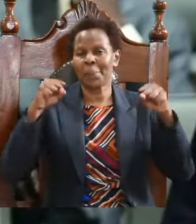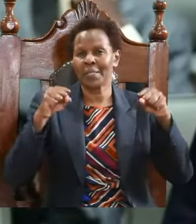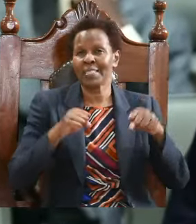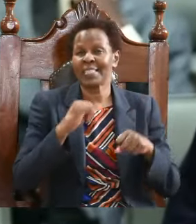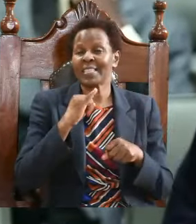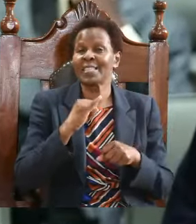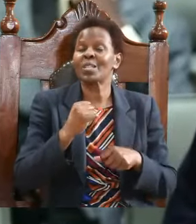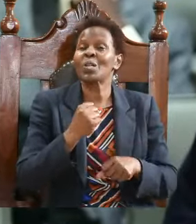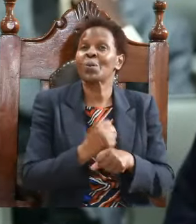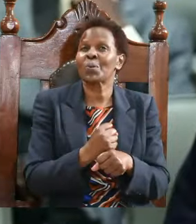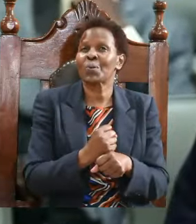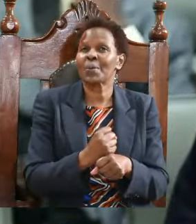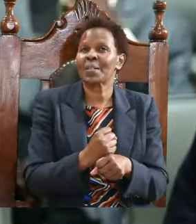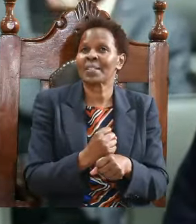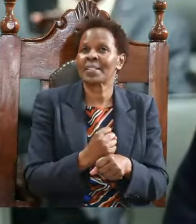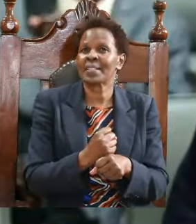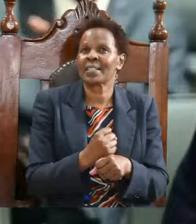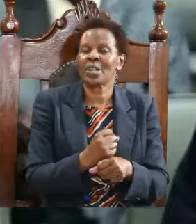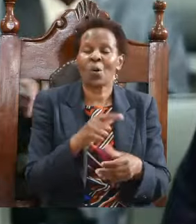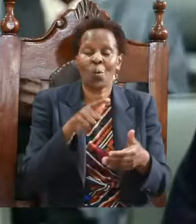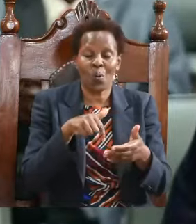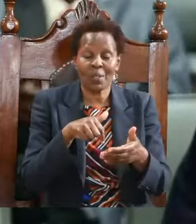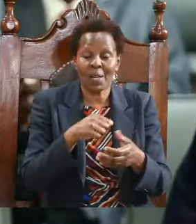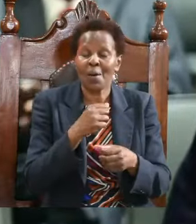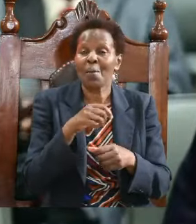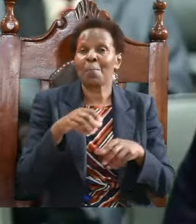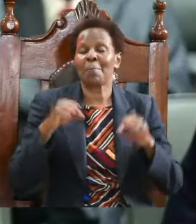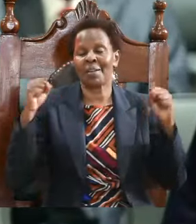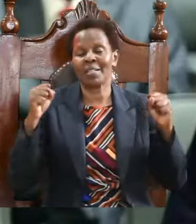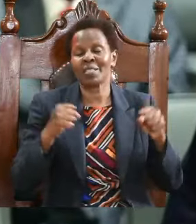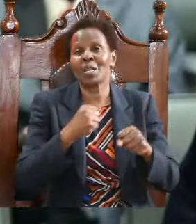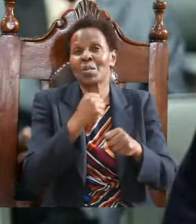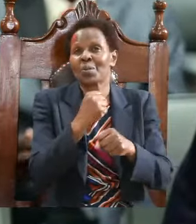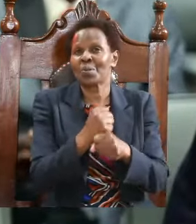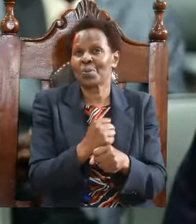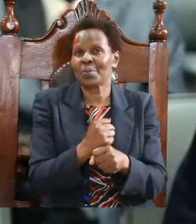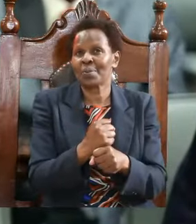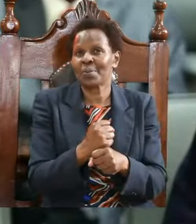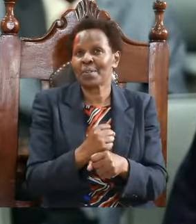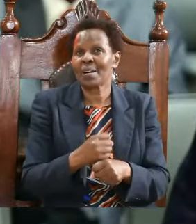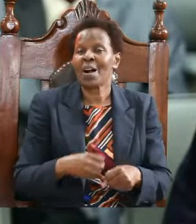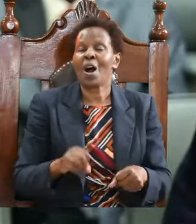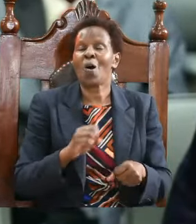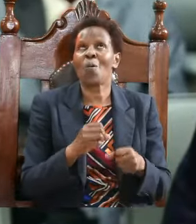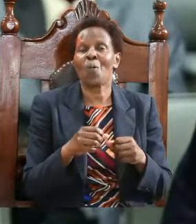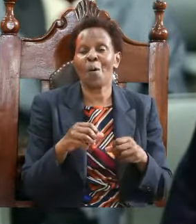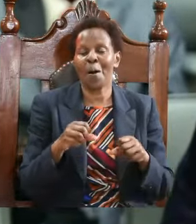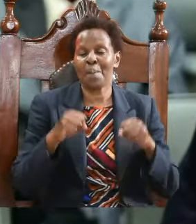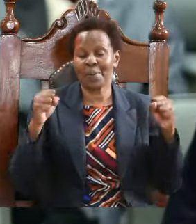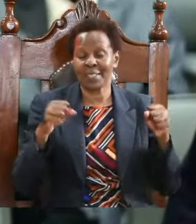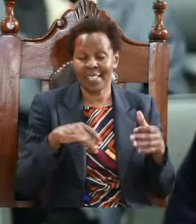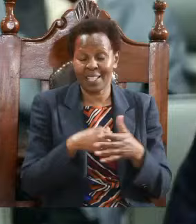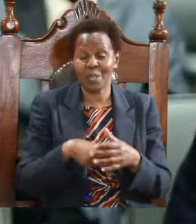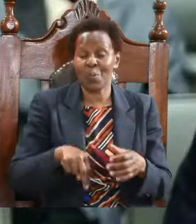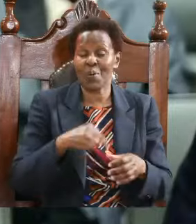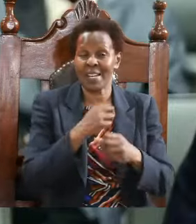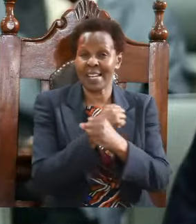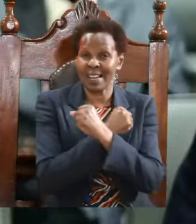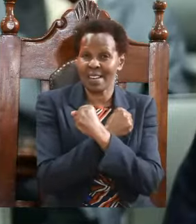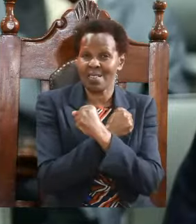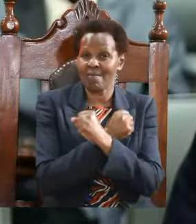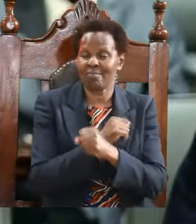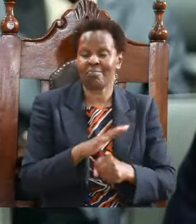Anataka kuona president anafanya kazi gani. Na president wetu, ambaye tunampenda, we love this president